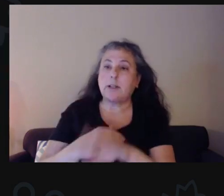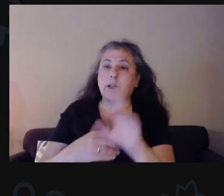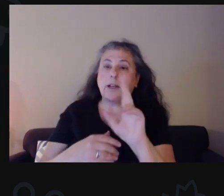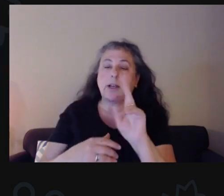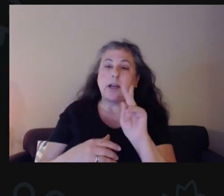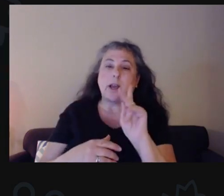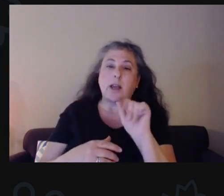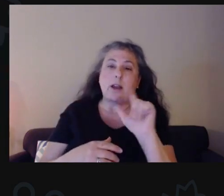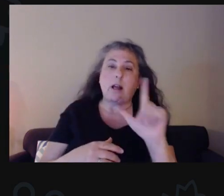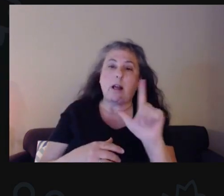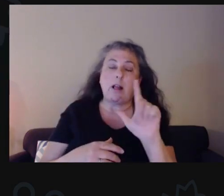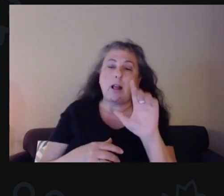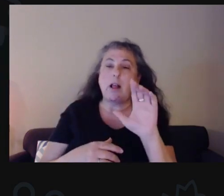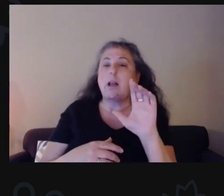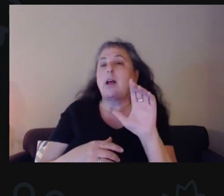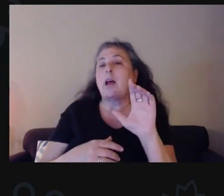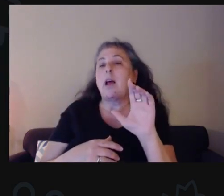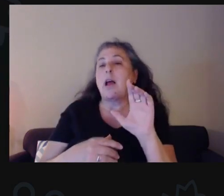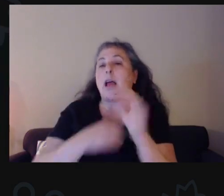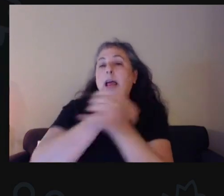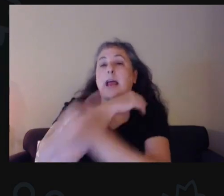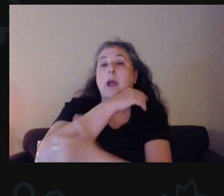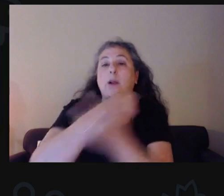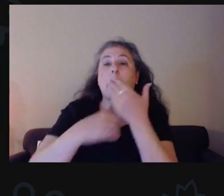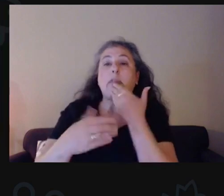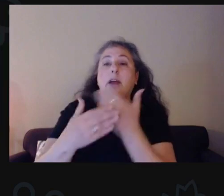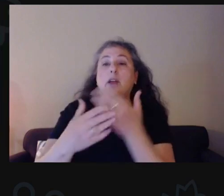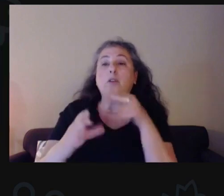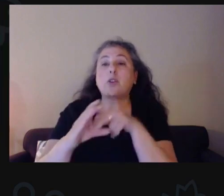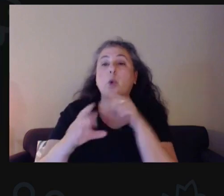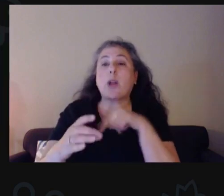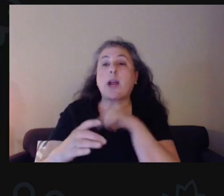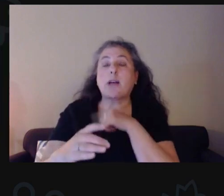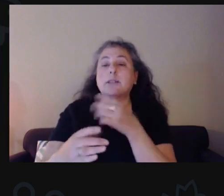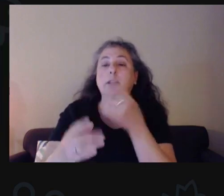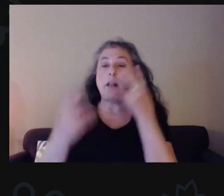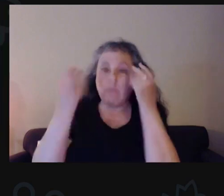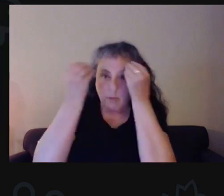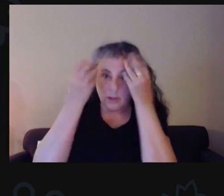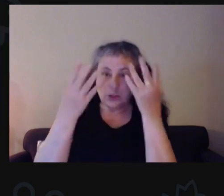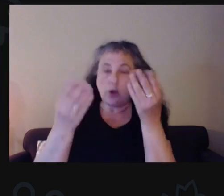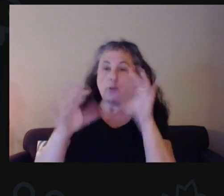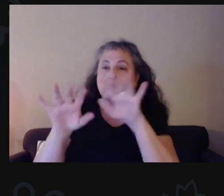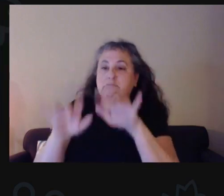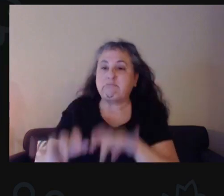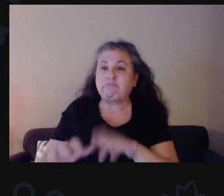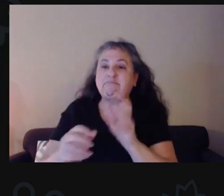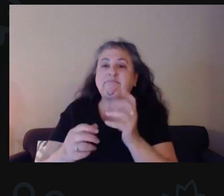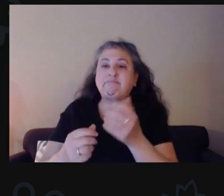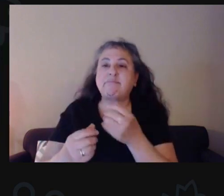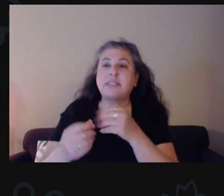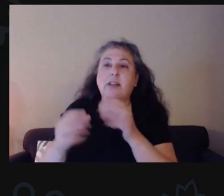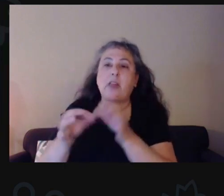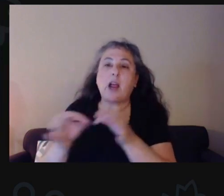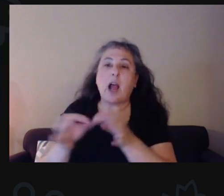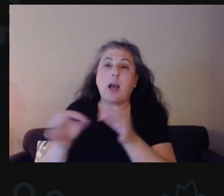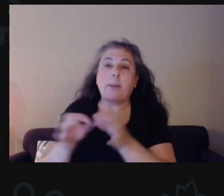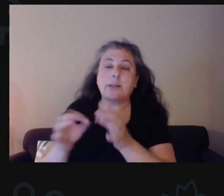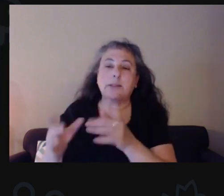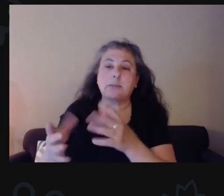County. So thank you all for joining us. Let us know where you're watching from by jotting that down in the comment section